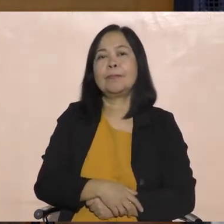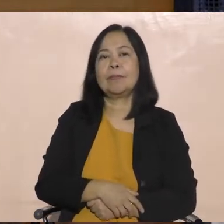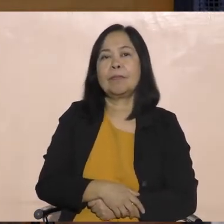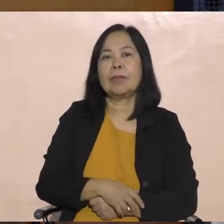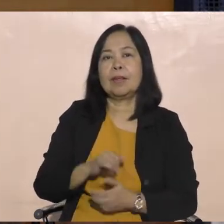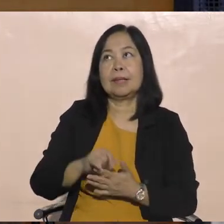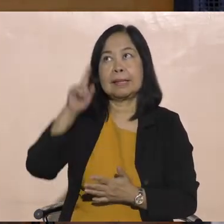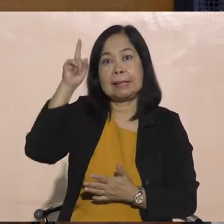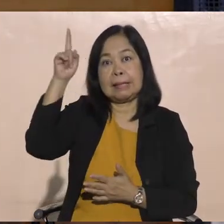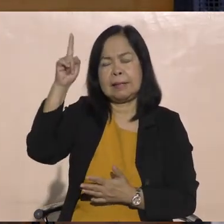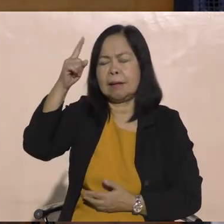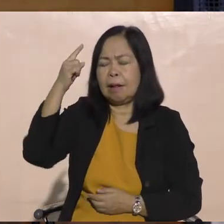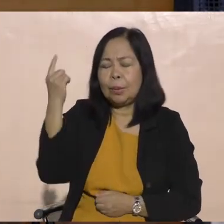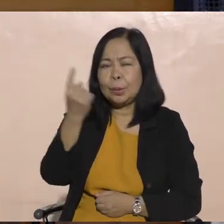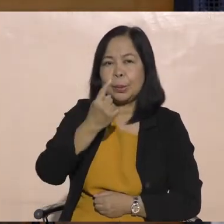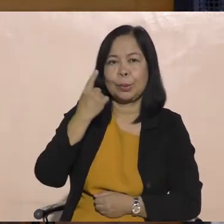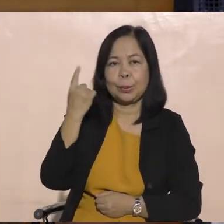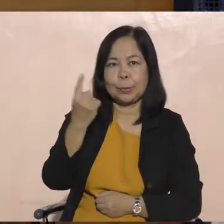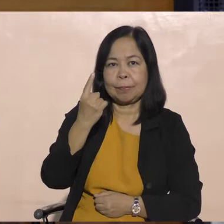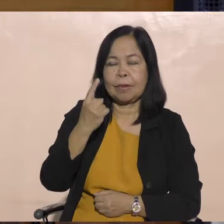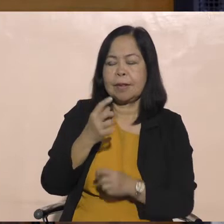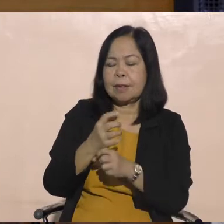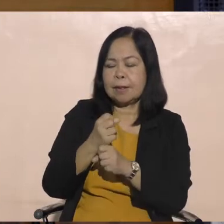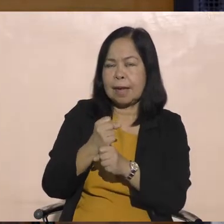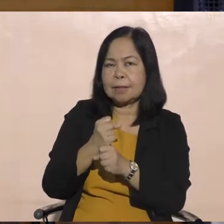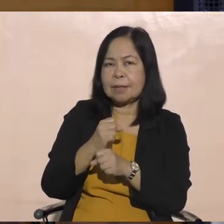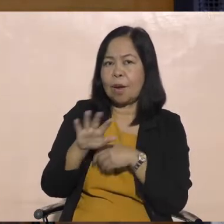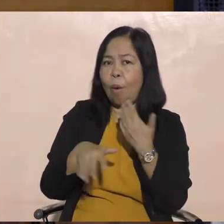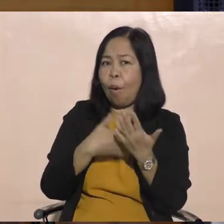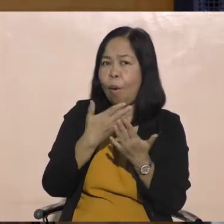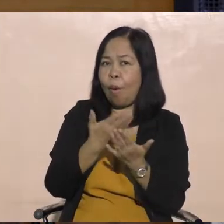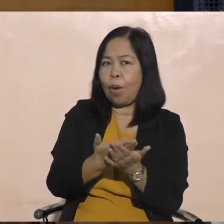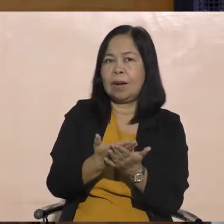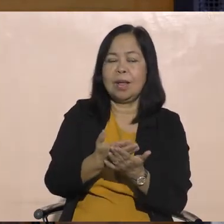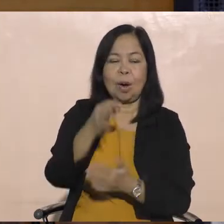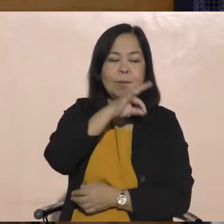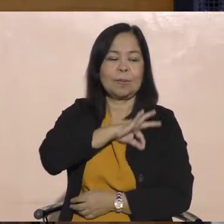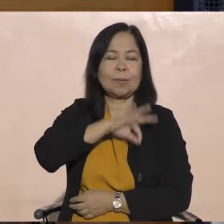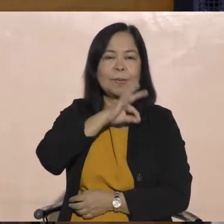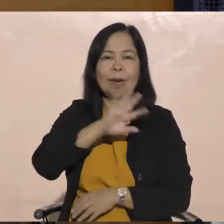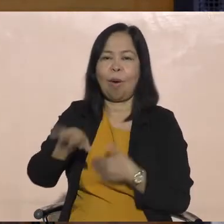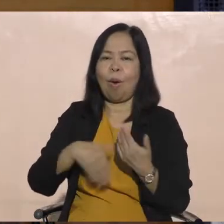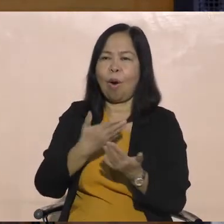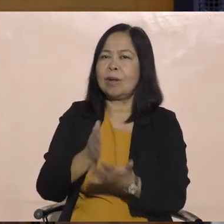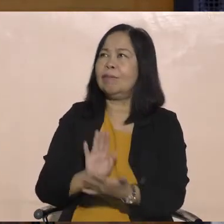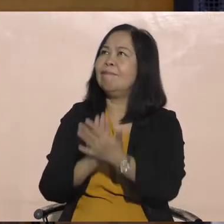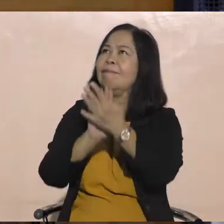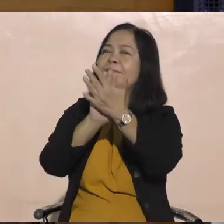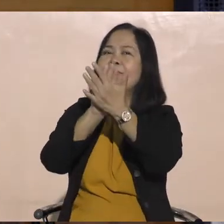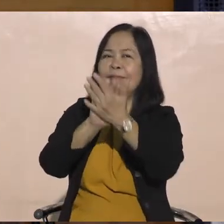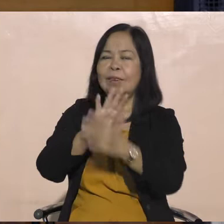certain that He alone gets all the glory and praise. Kaning mga